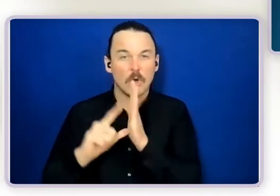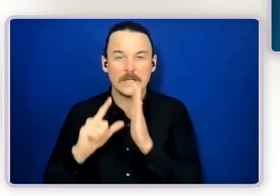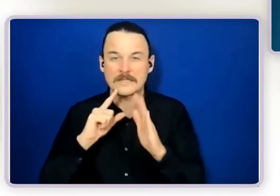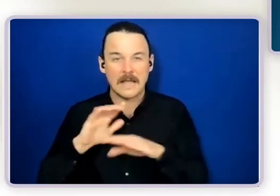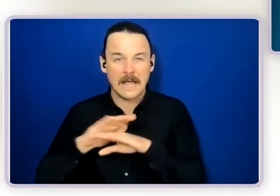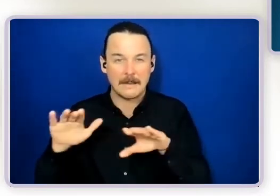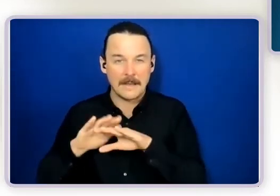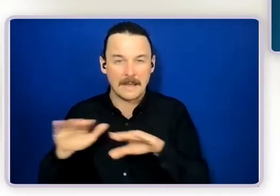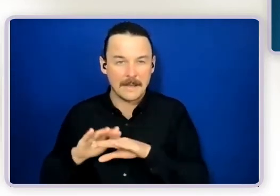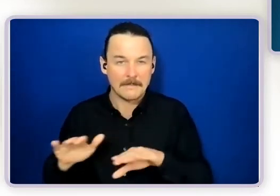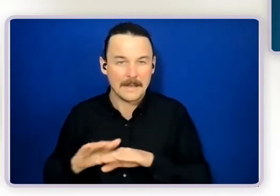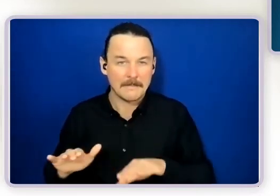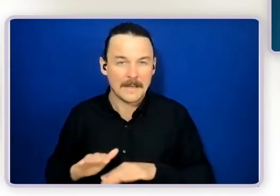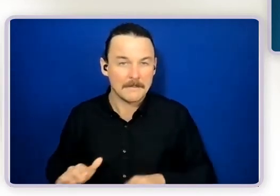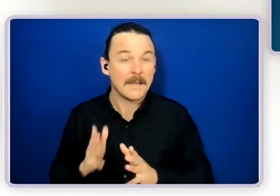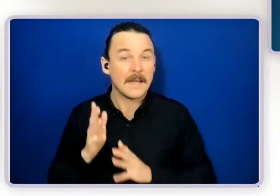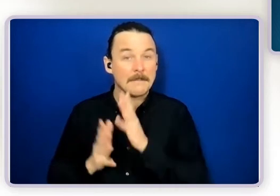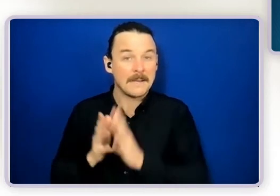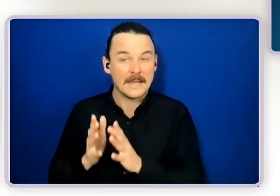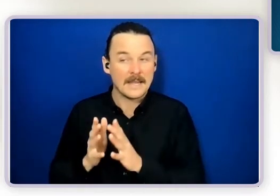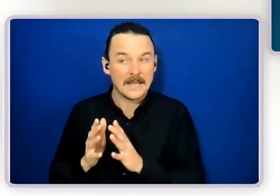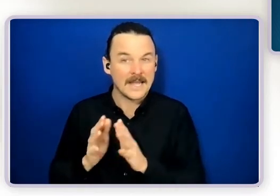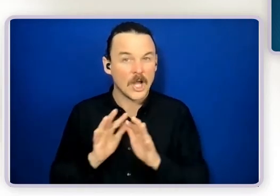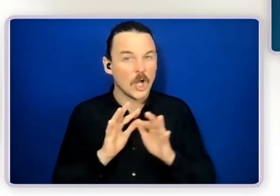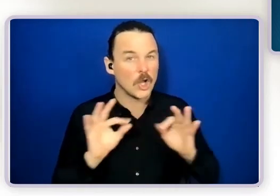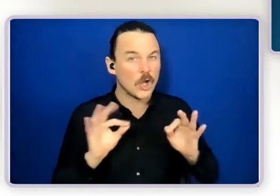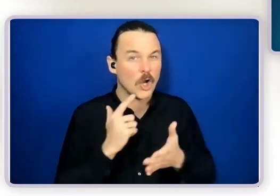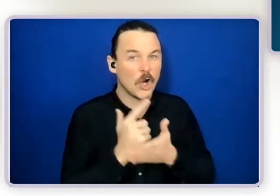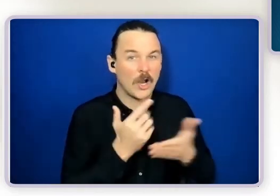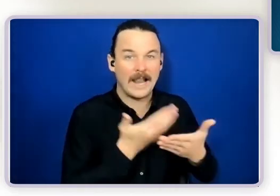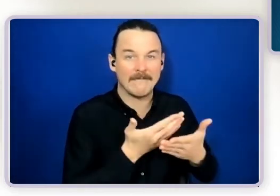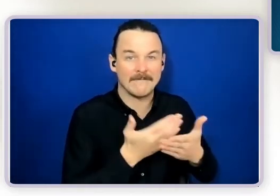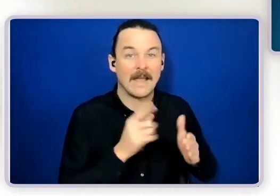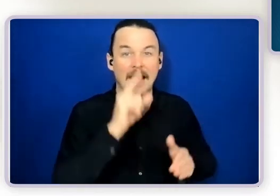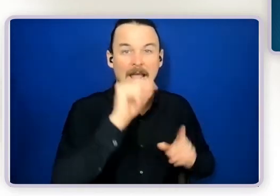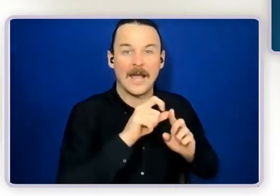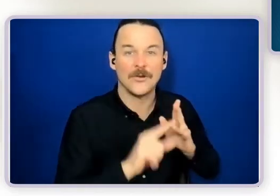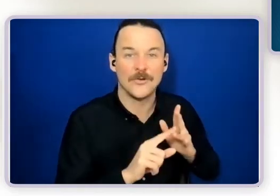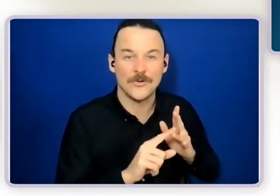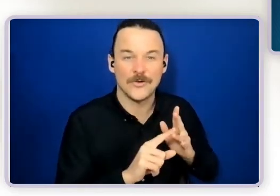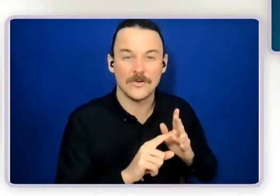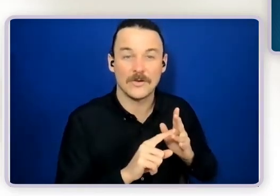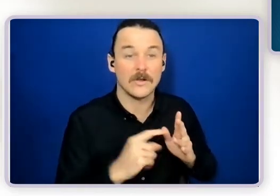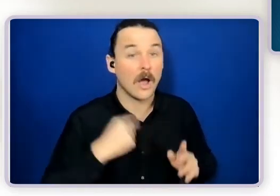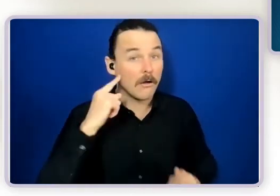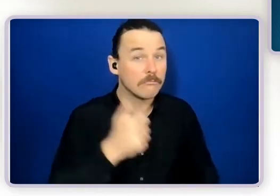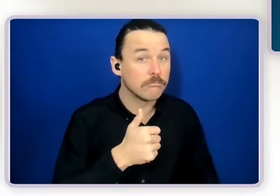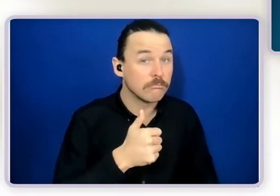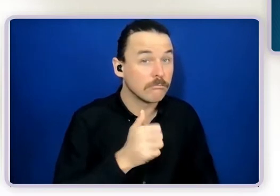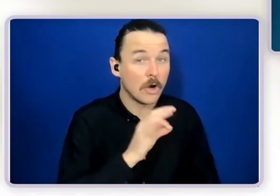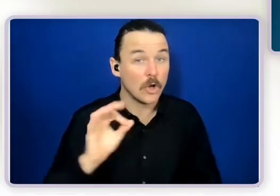complaining about that. But what I'm suggesting is that most of the people